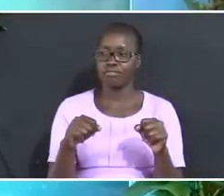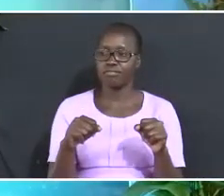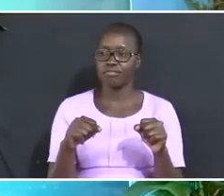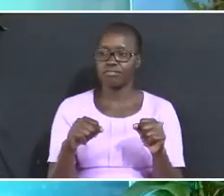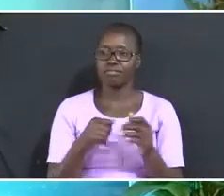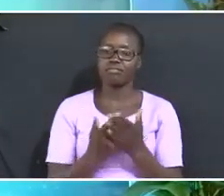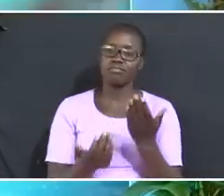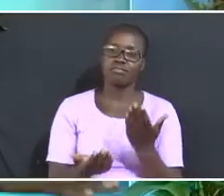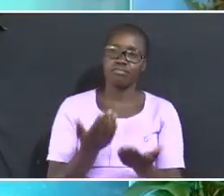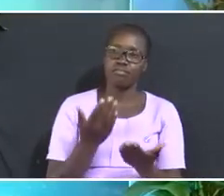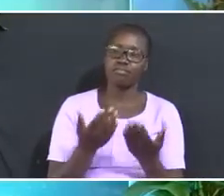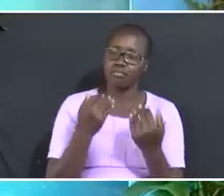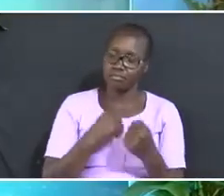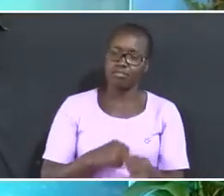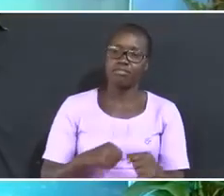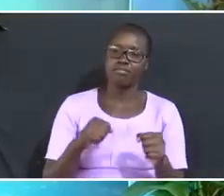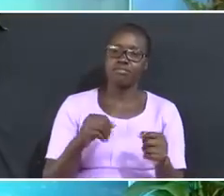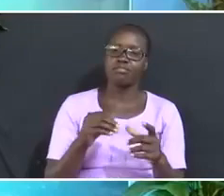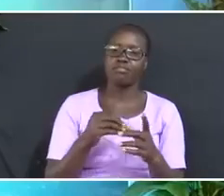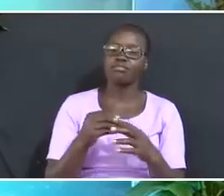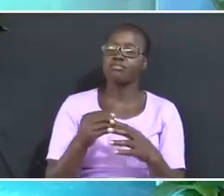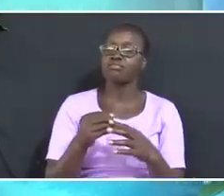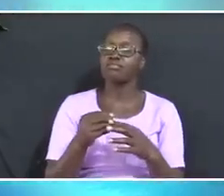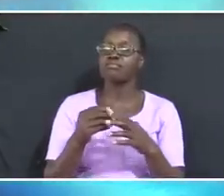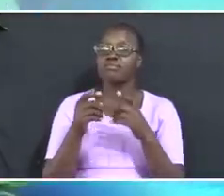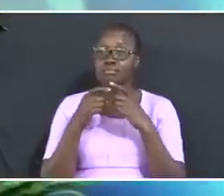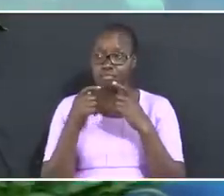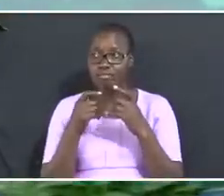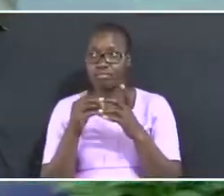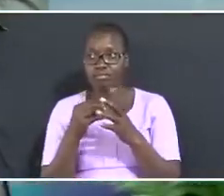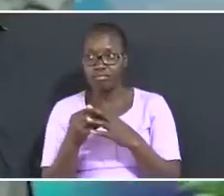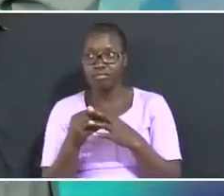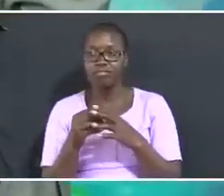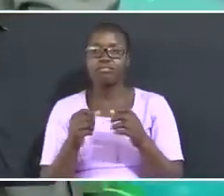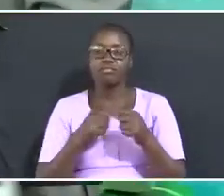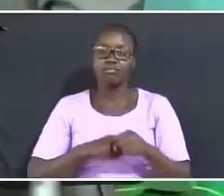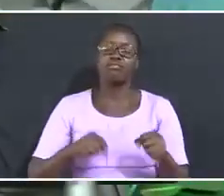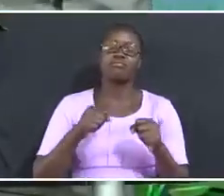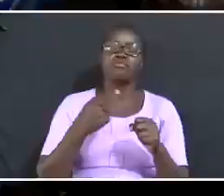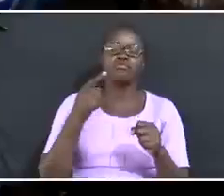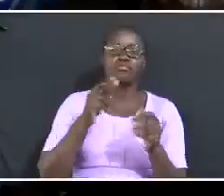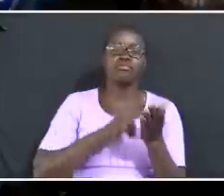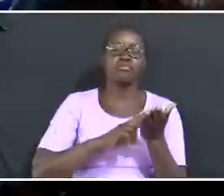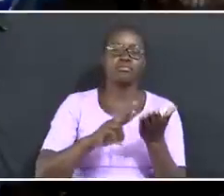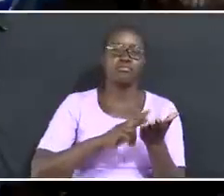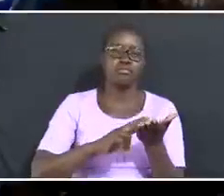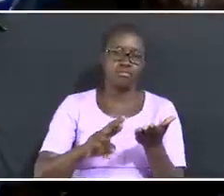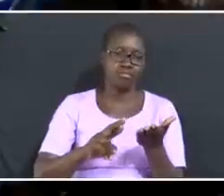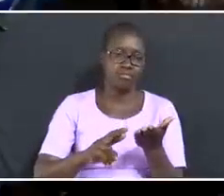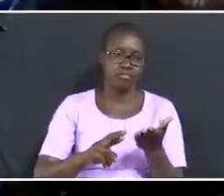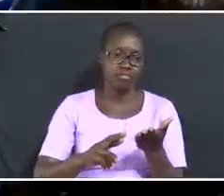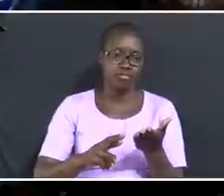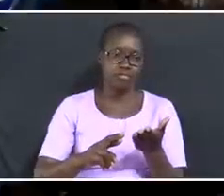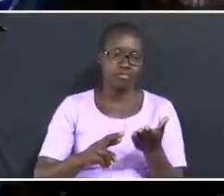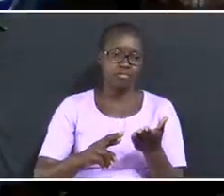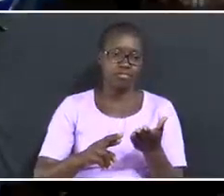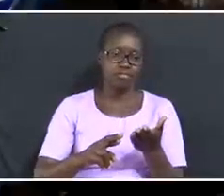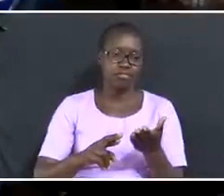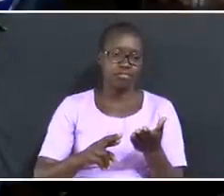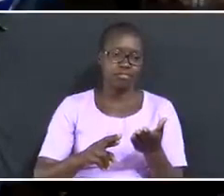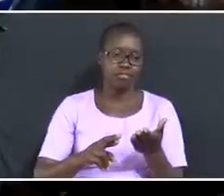Either the master called sin or the master called righteousness. And in